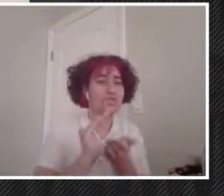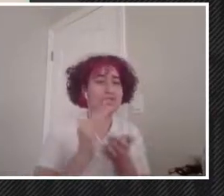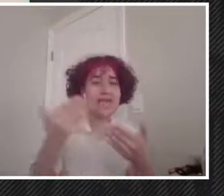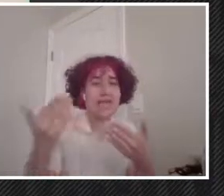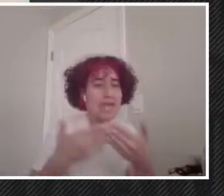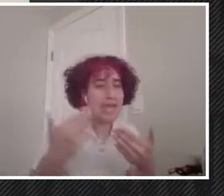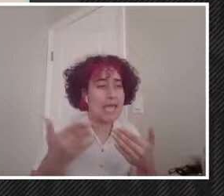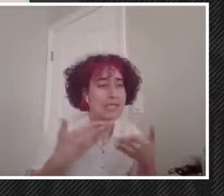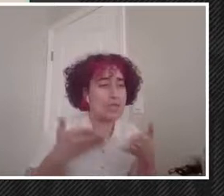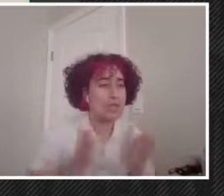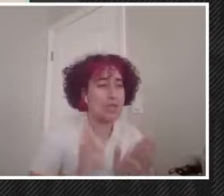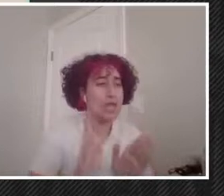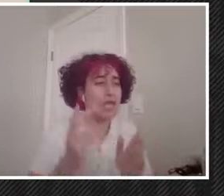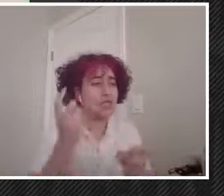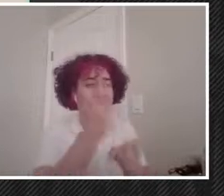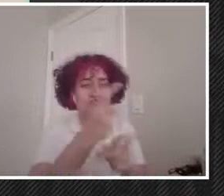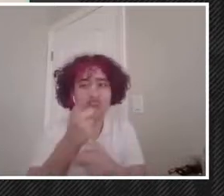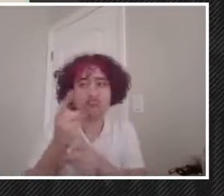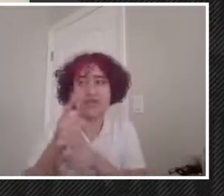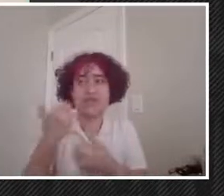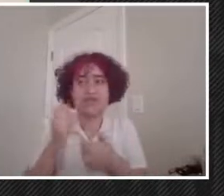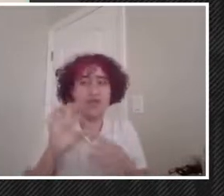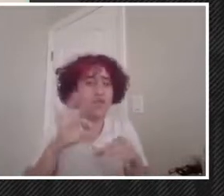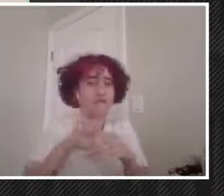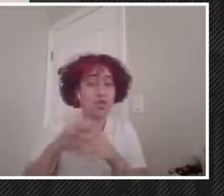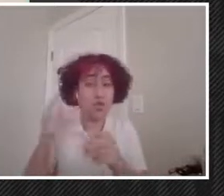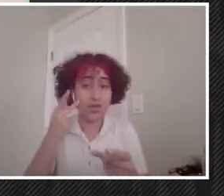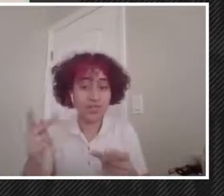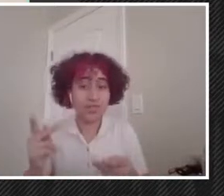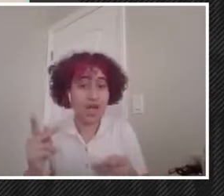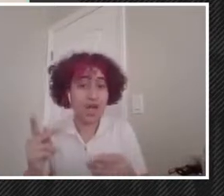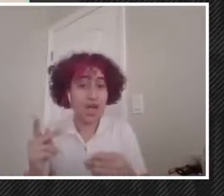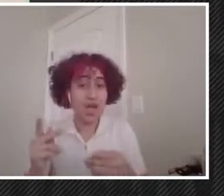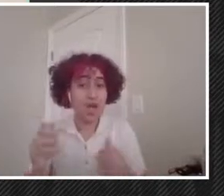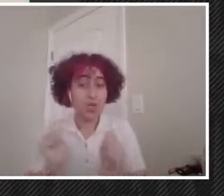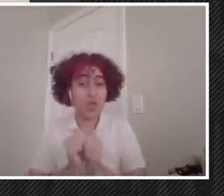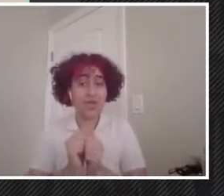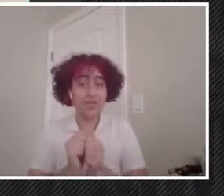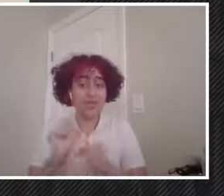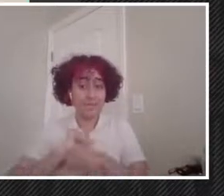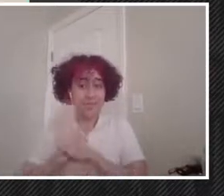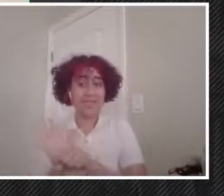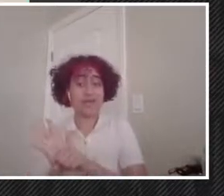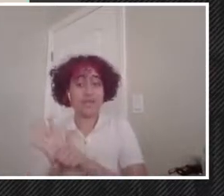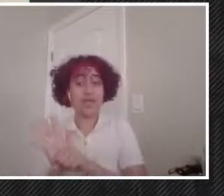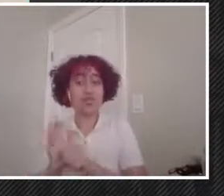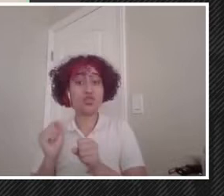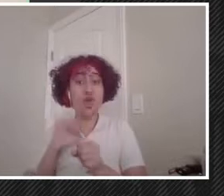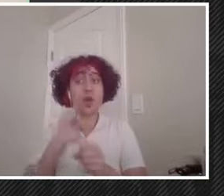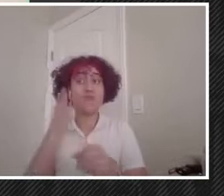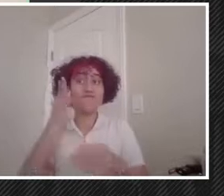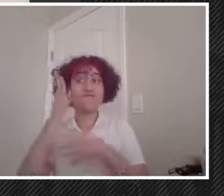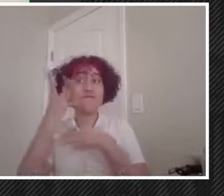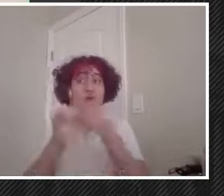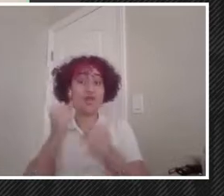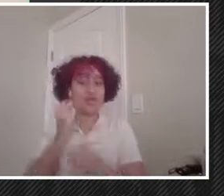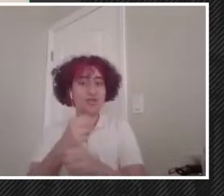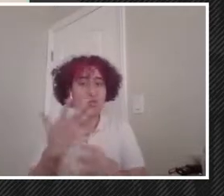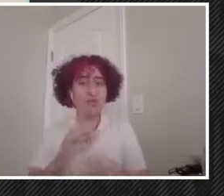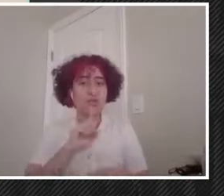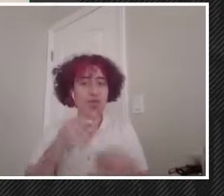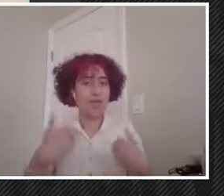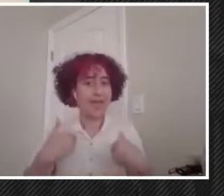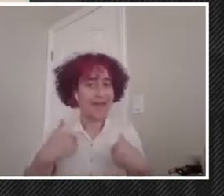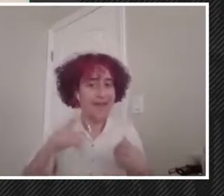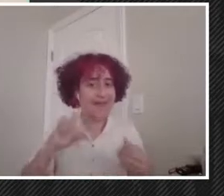during the pandemic. And so in 4 years, we want to make sure that we have sound and firm voting rights. We want to make